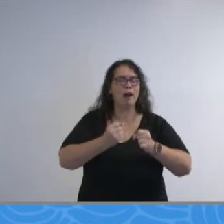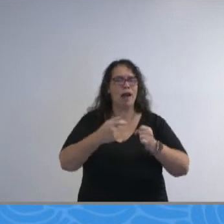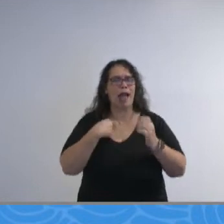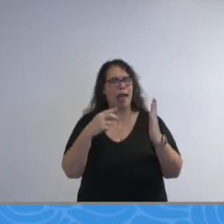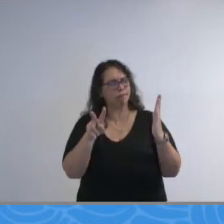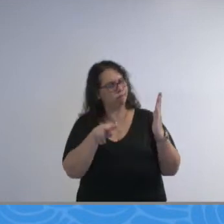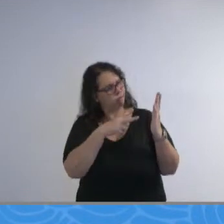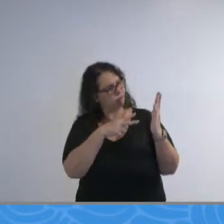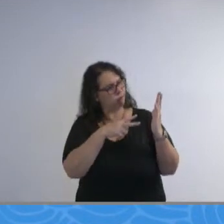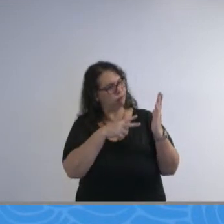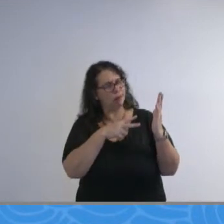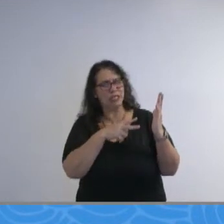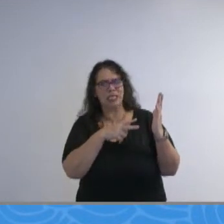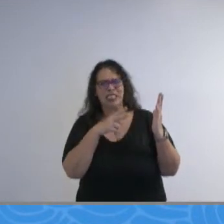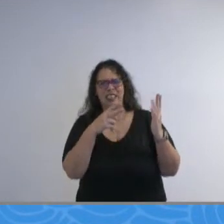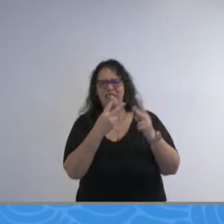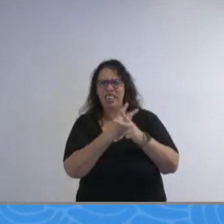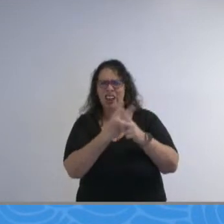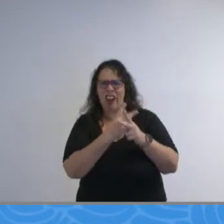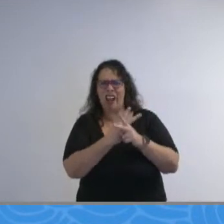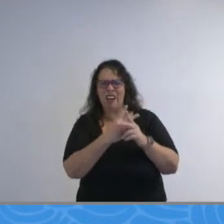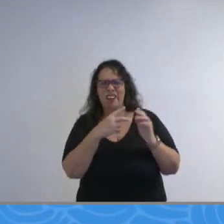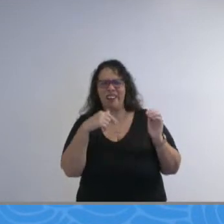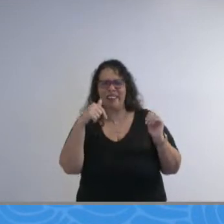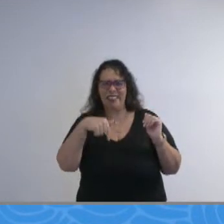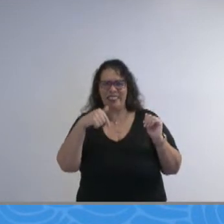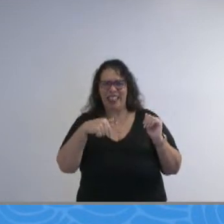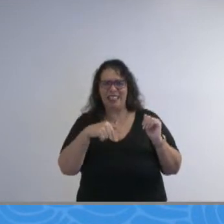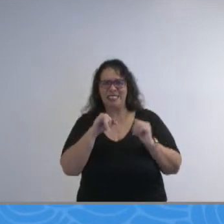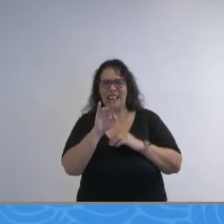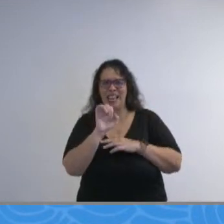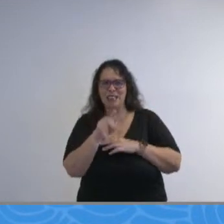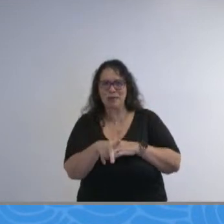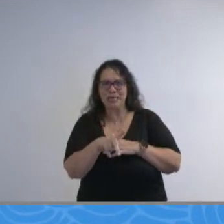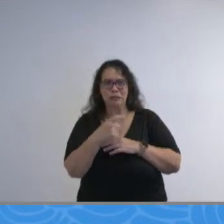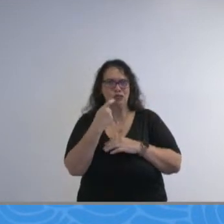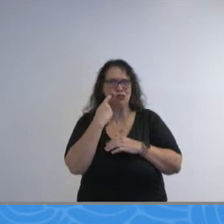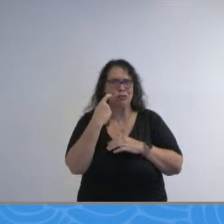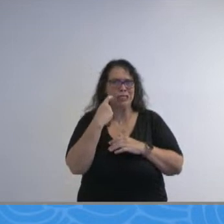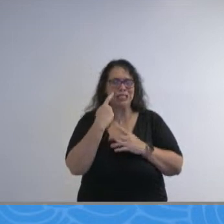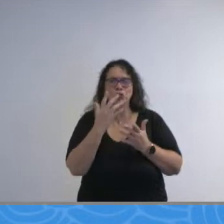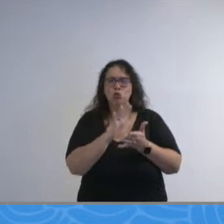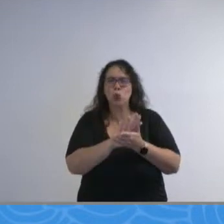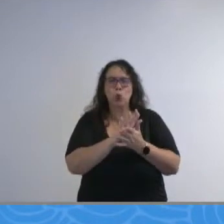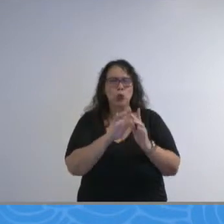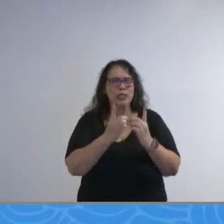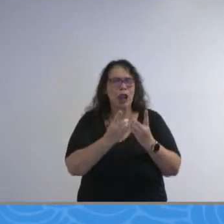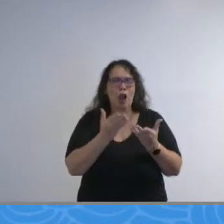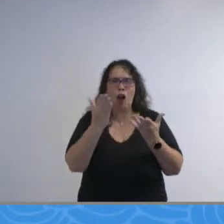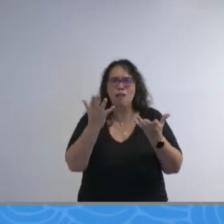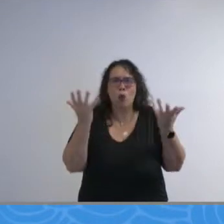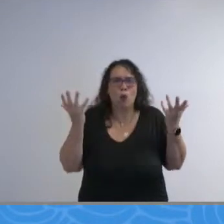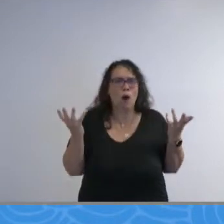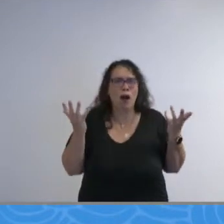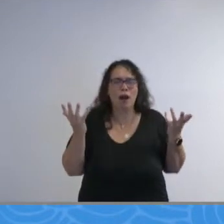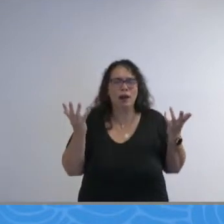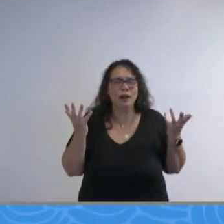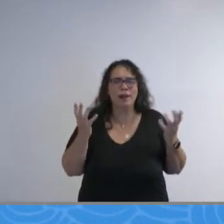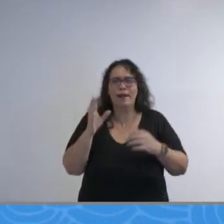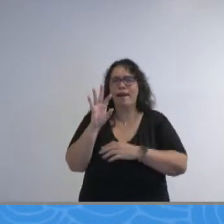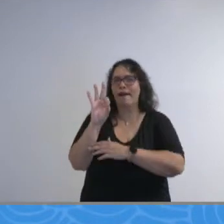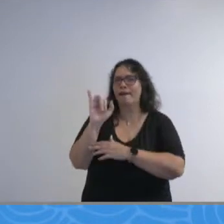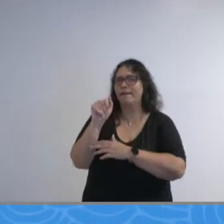at this IEP meeting that last took place, what is it that the school district is offering? What's their offer of